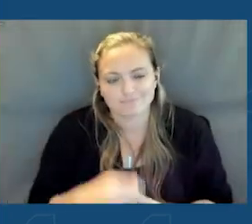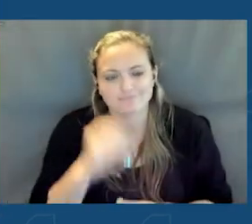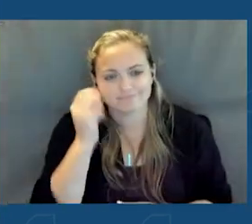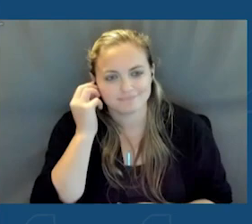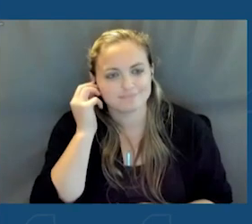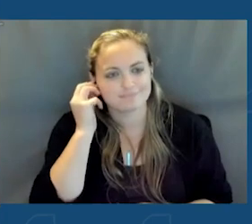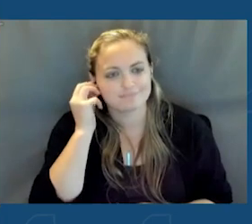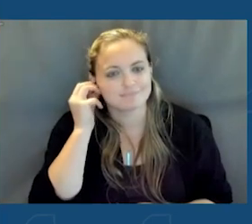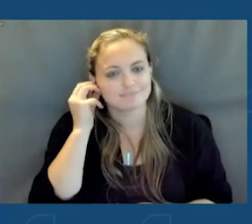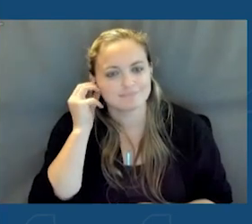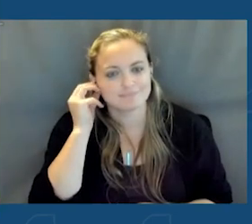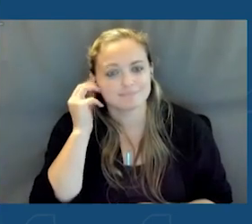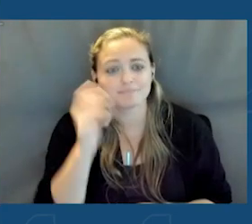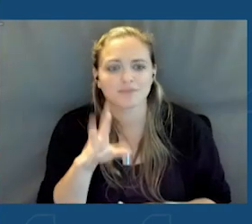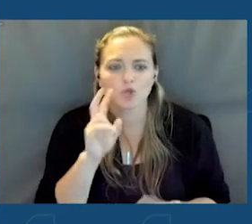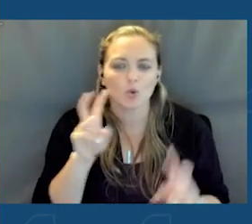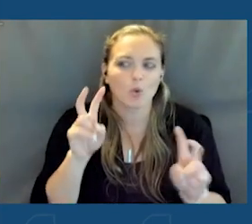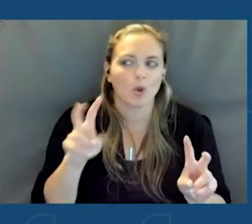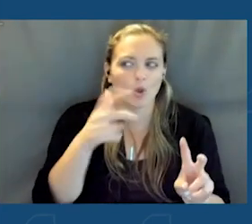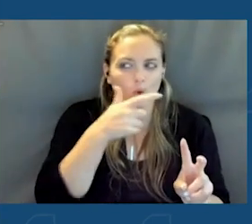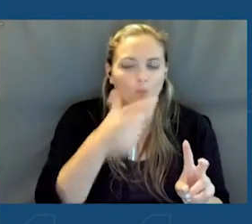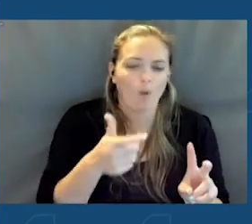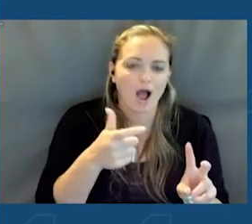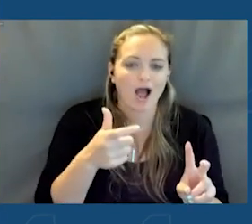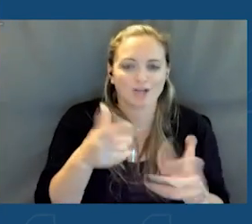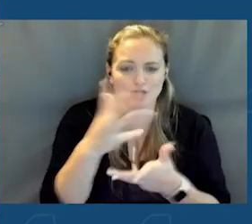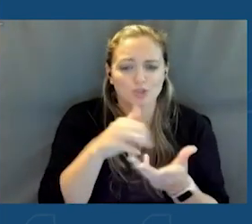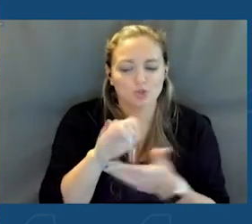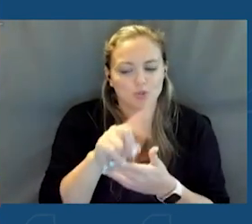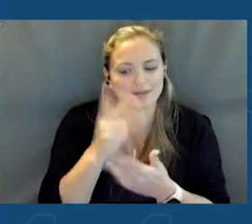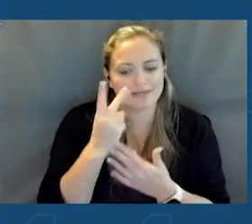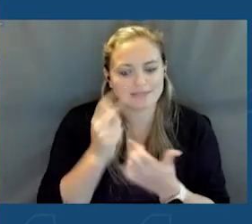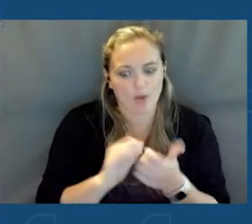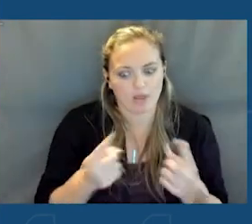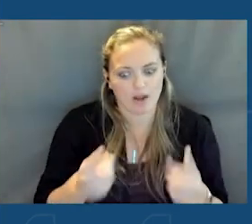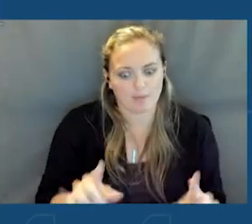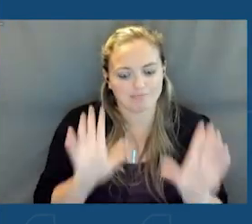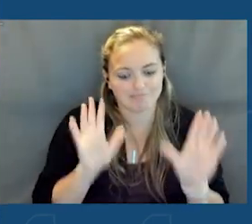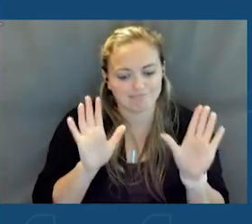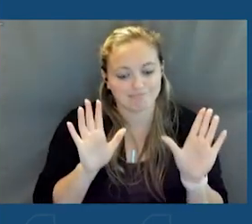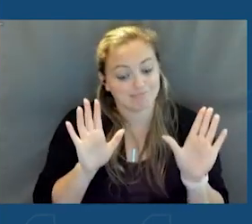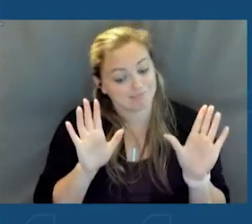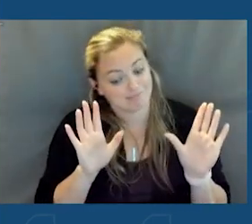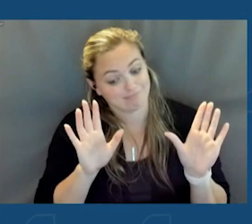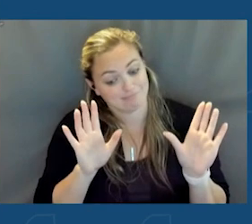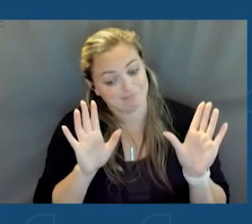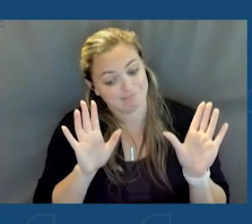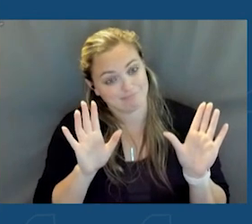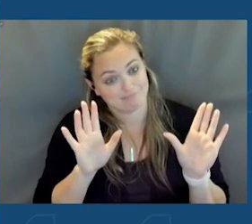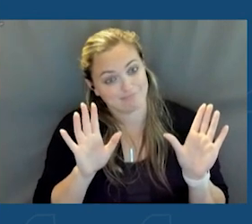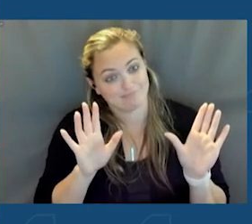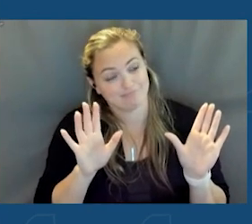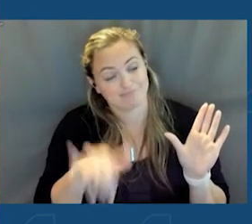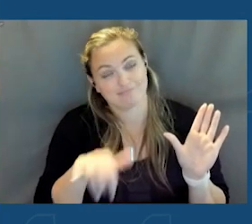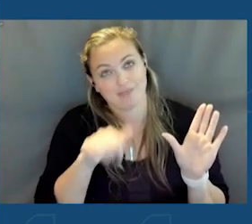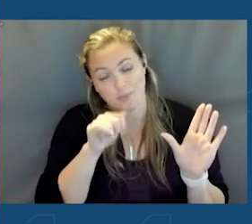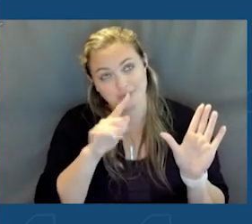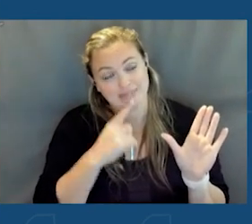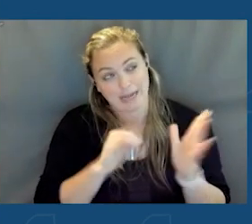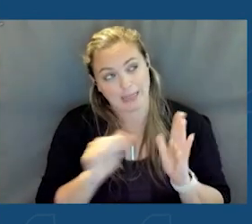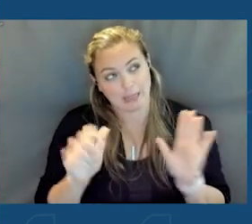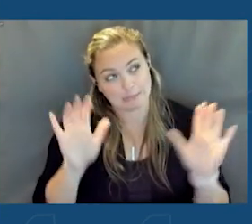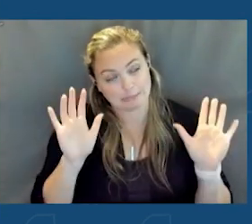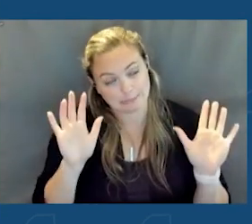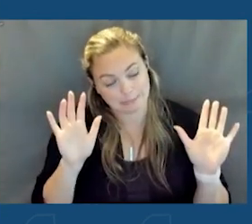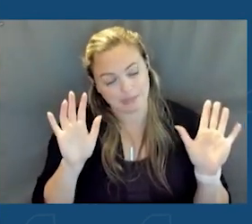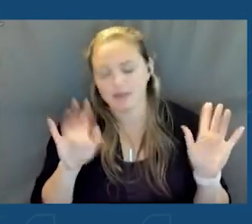You can look at social media and see how that one went. Okay. I'm just too diplomatic to say anything. But And I'm